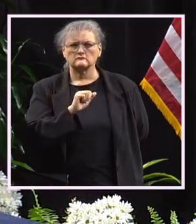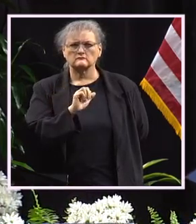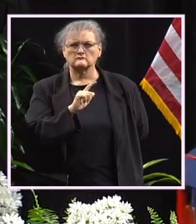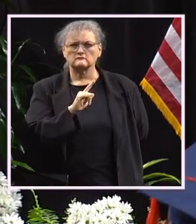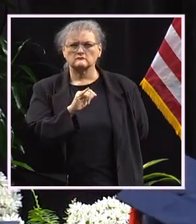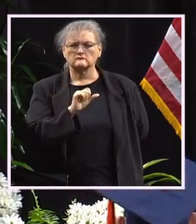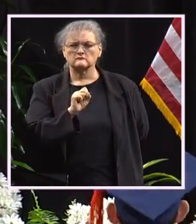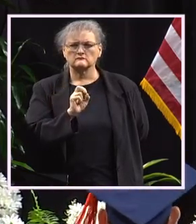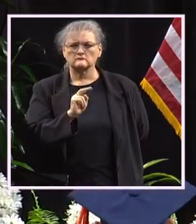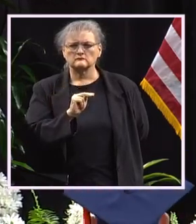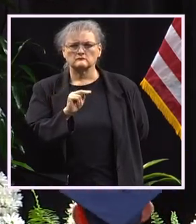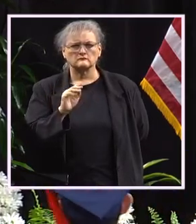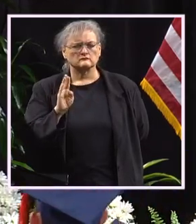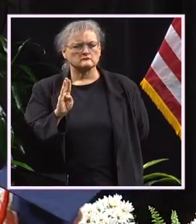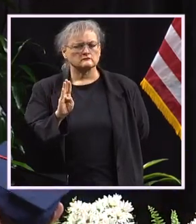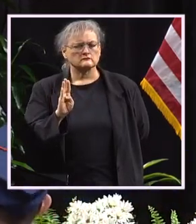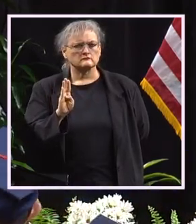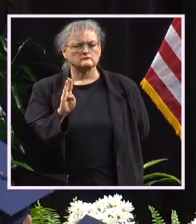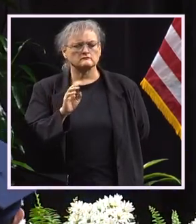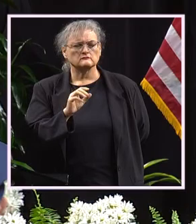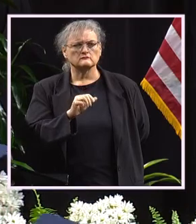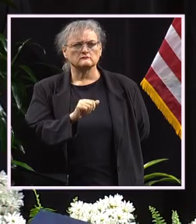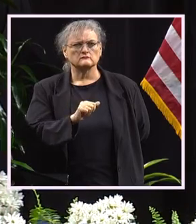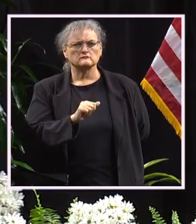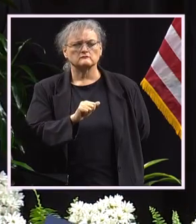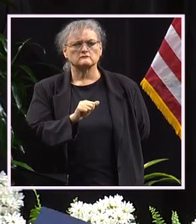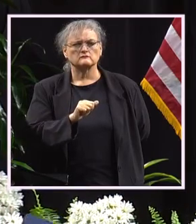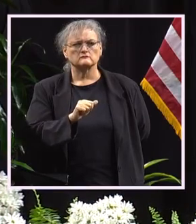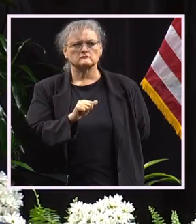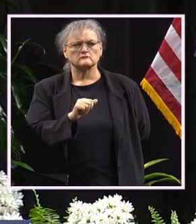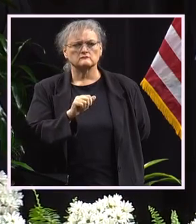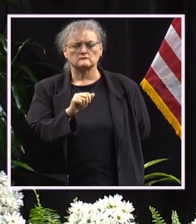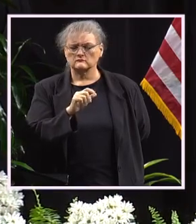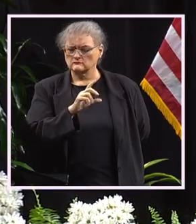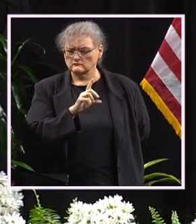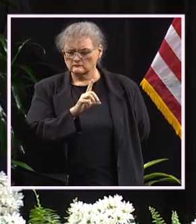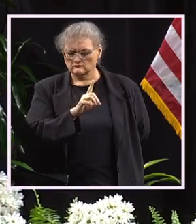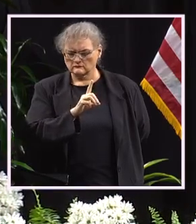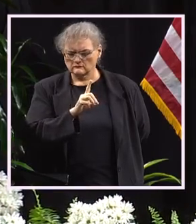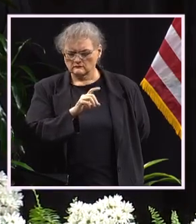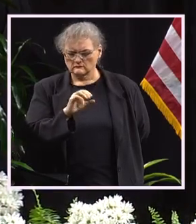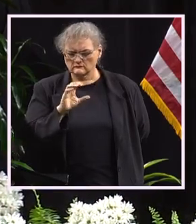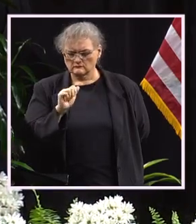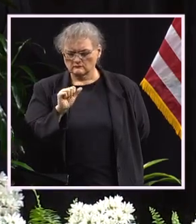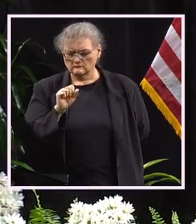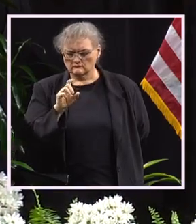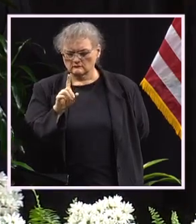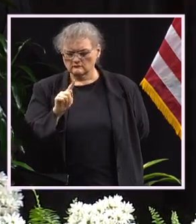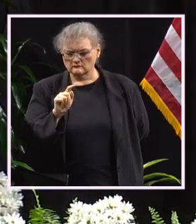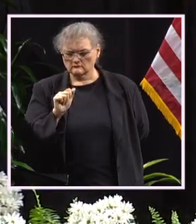Brooke Kosub, summa cum laude, Bianca E. Castañeda, cum laude,